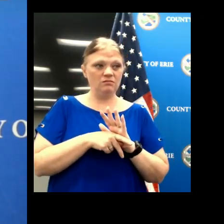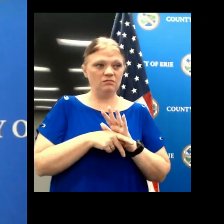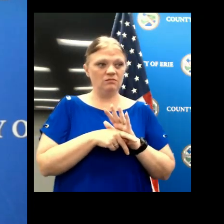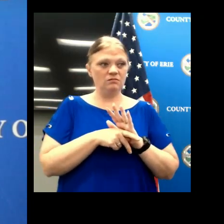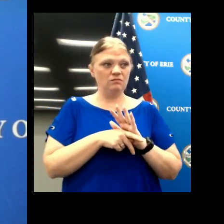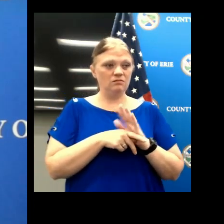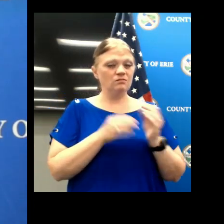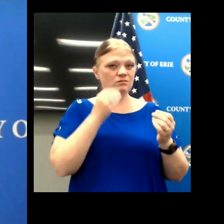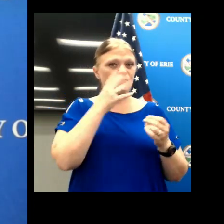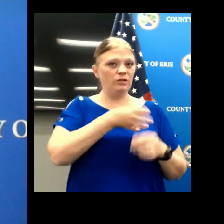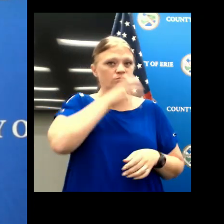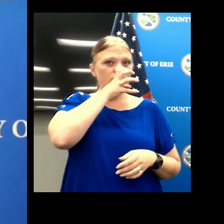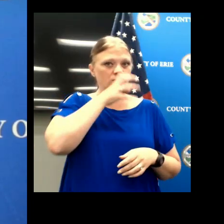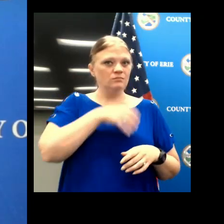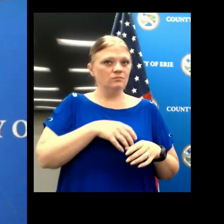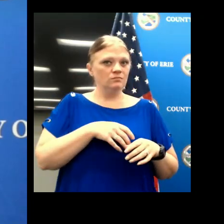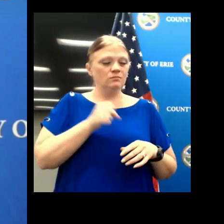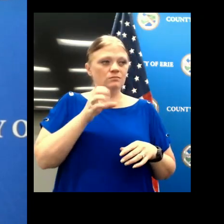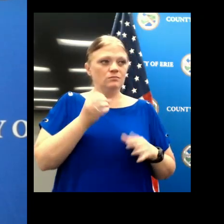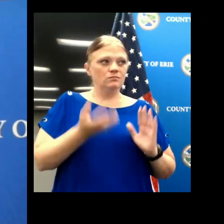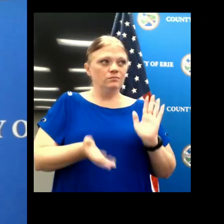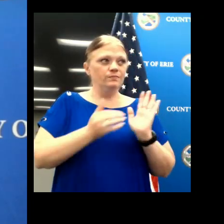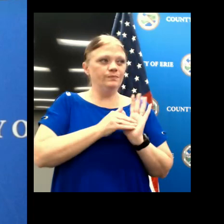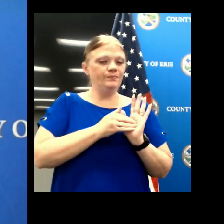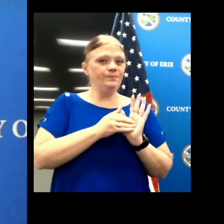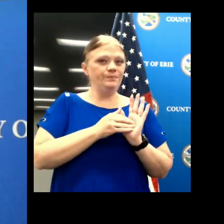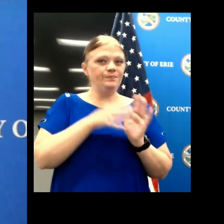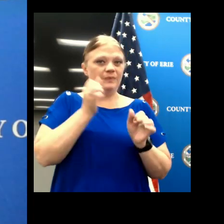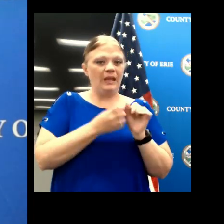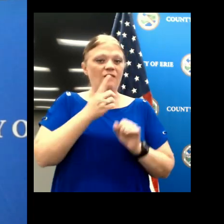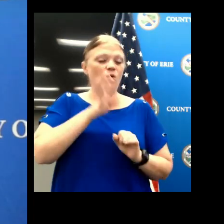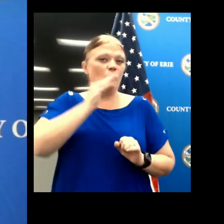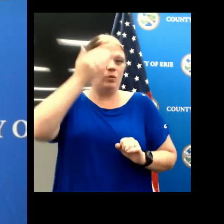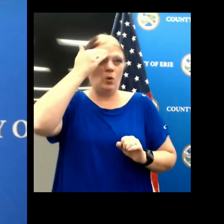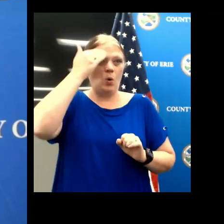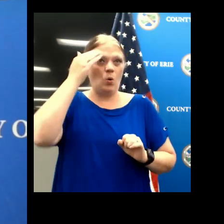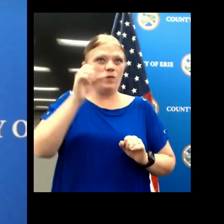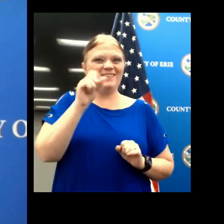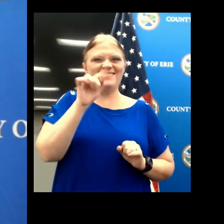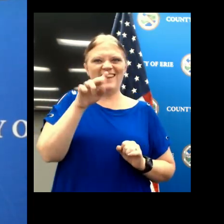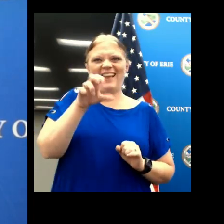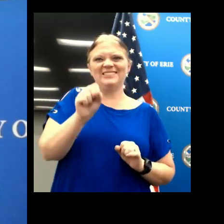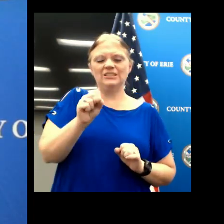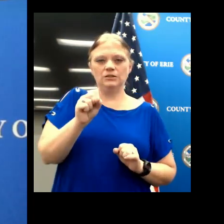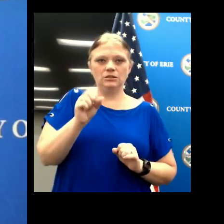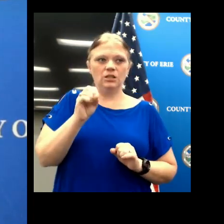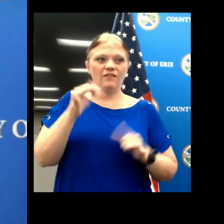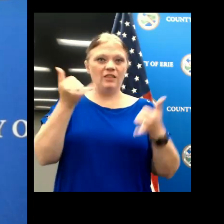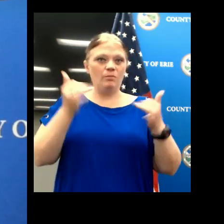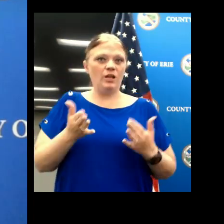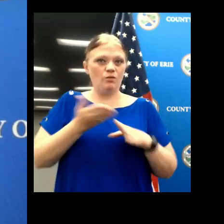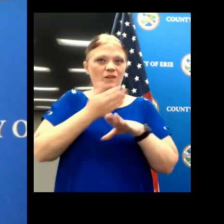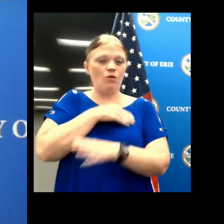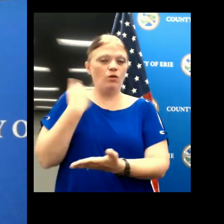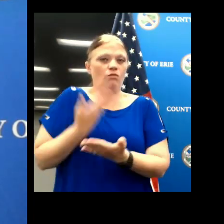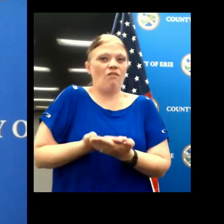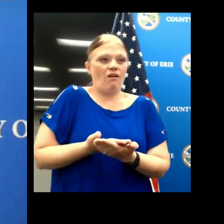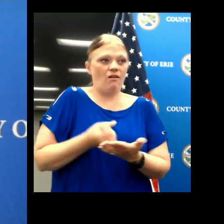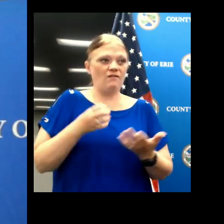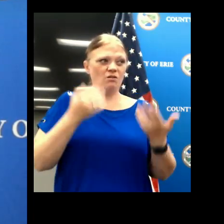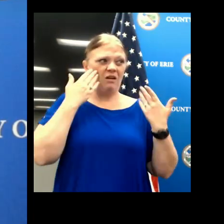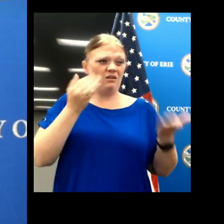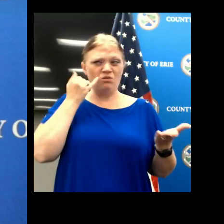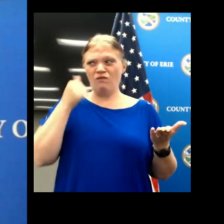pretty tight. So again, we will, everybody will know the status of the players before they arrive. So I don't know